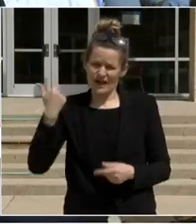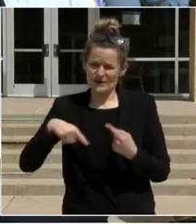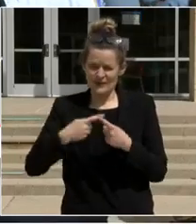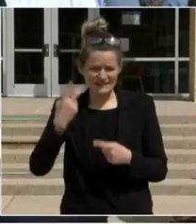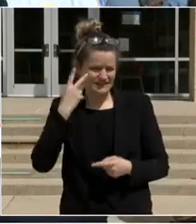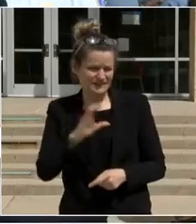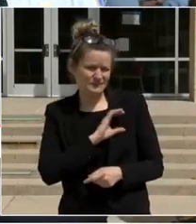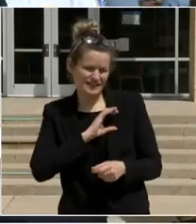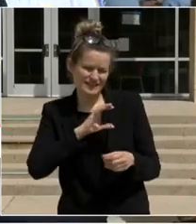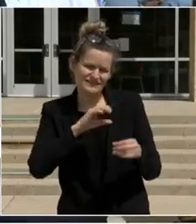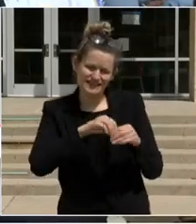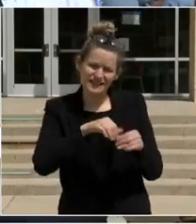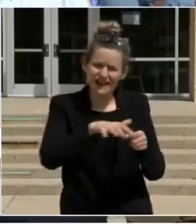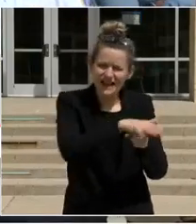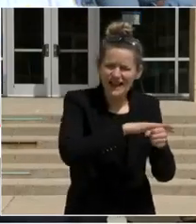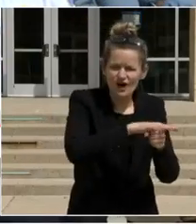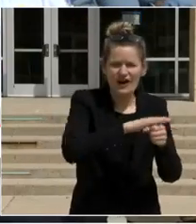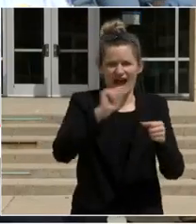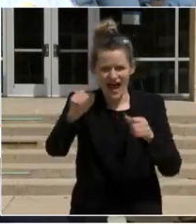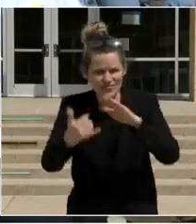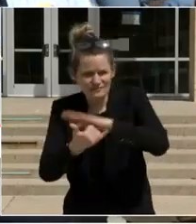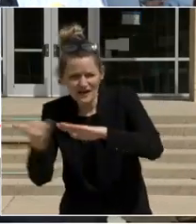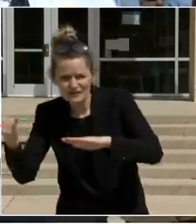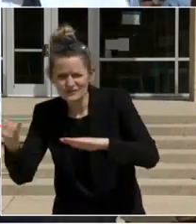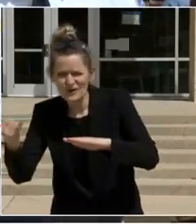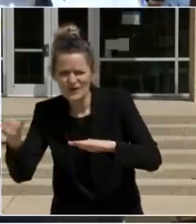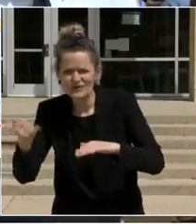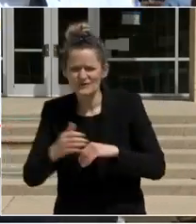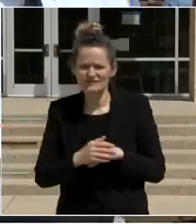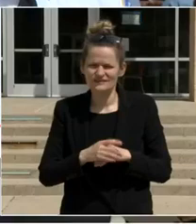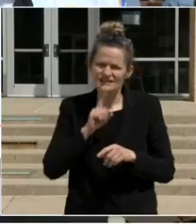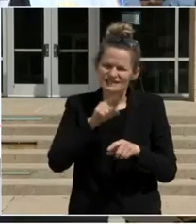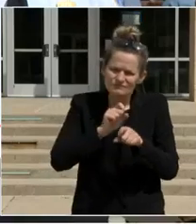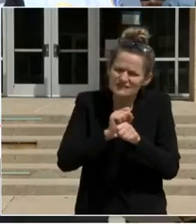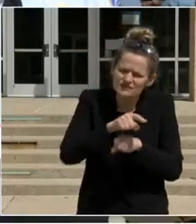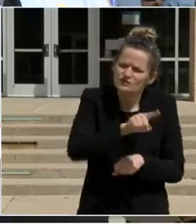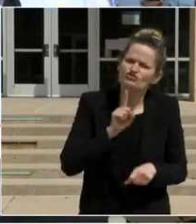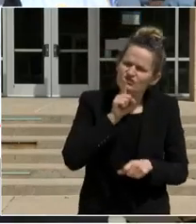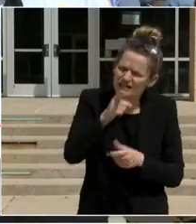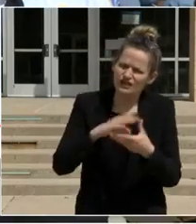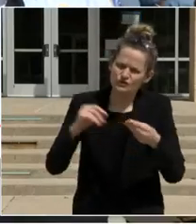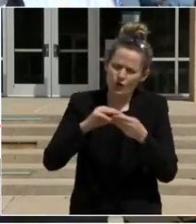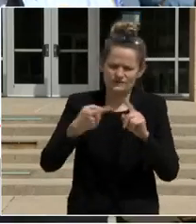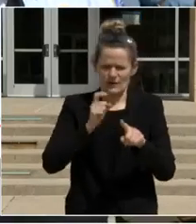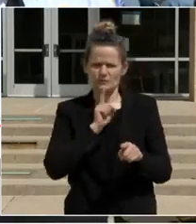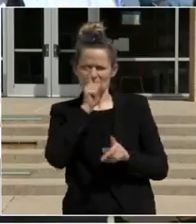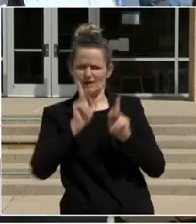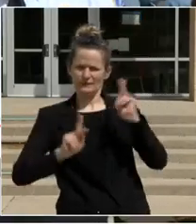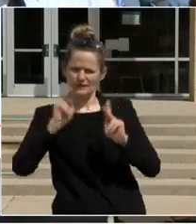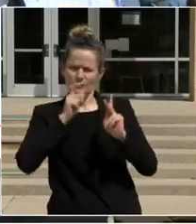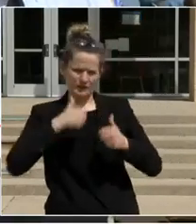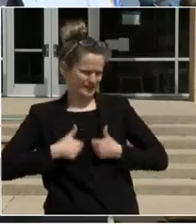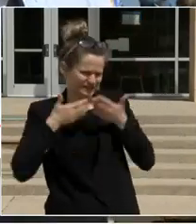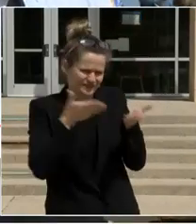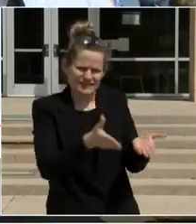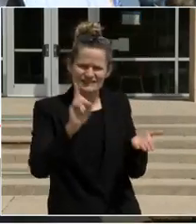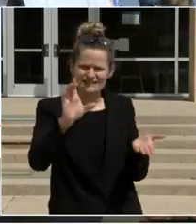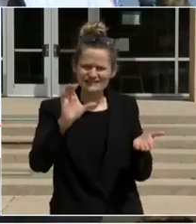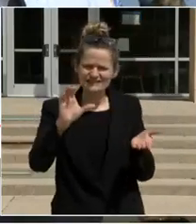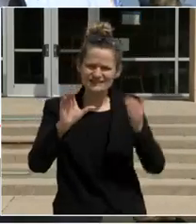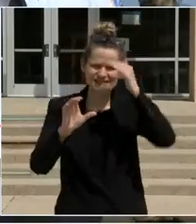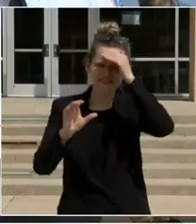Metro. These are real stories from real Washingtonians, and I just don't know. Now, I've been on the